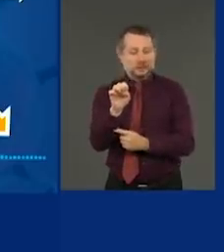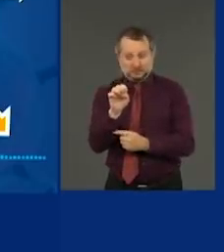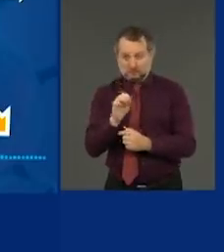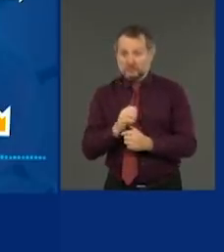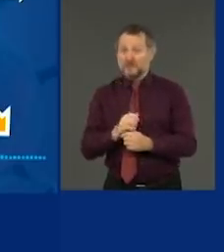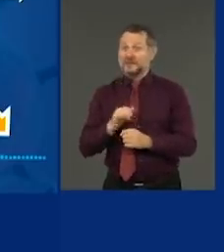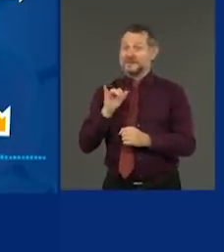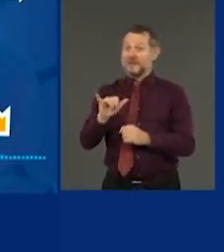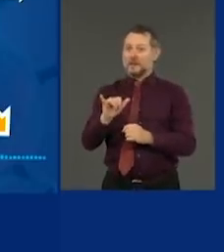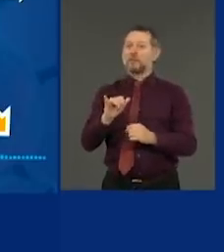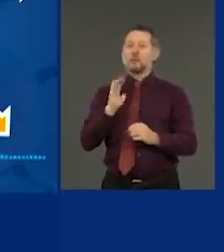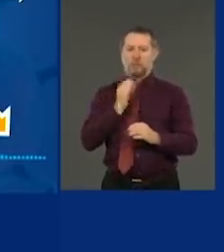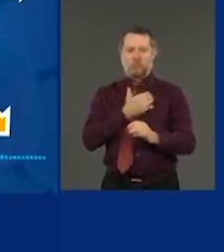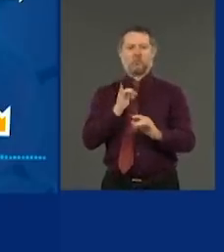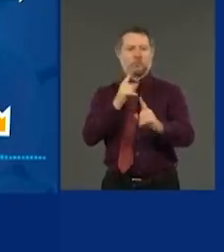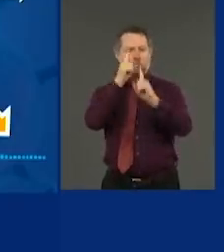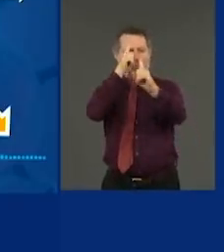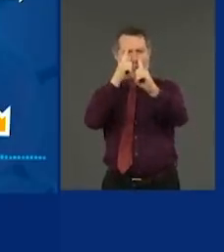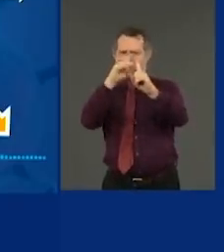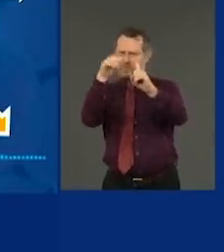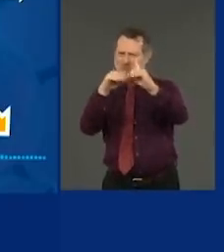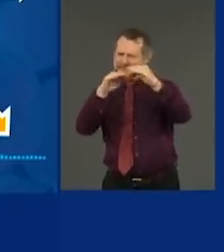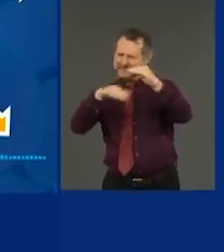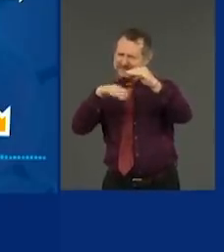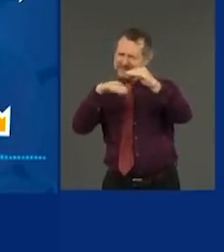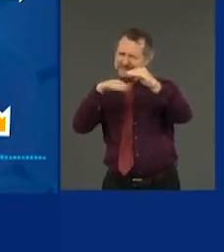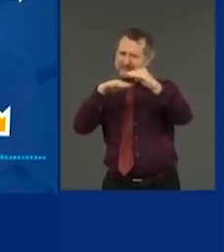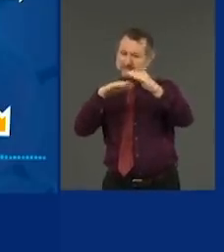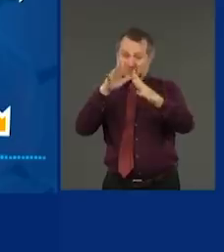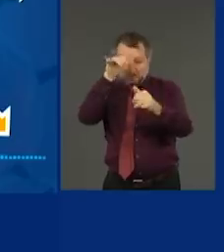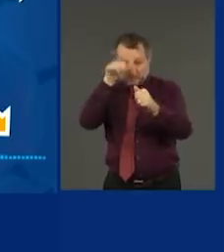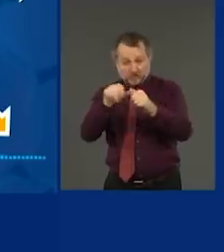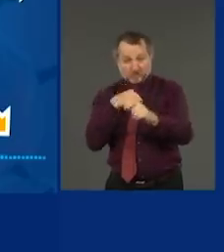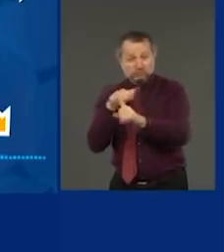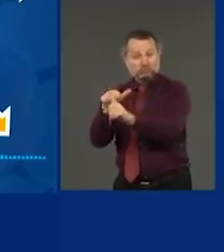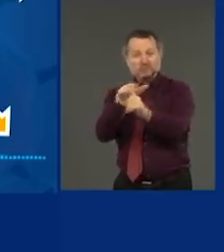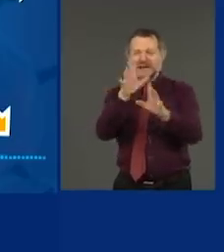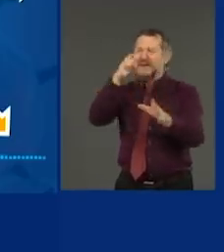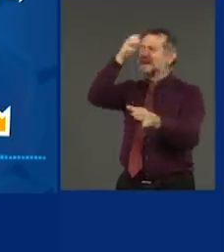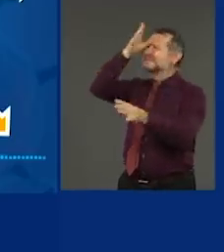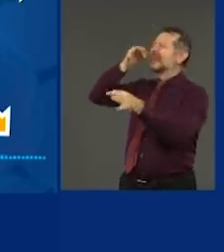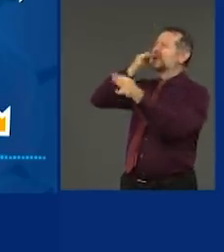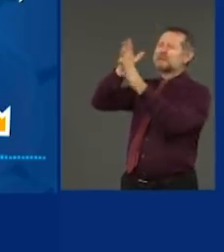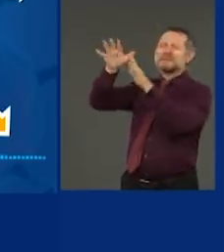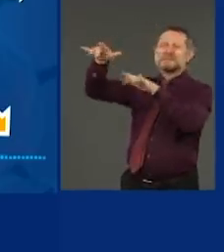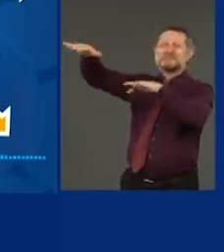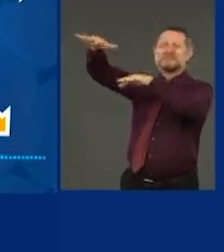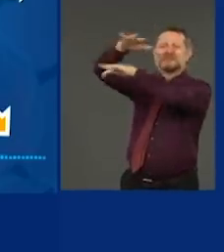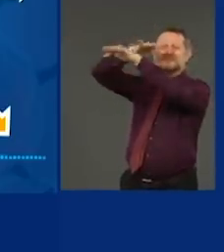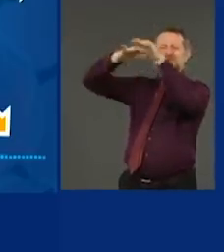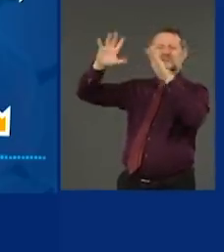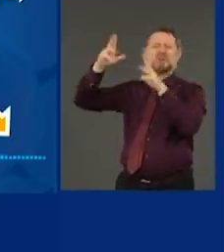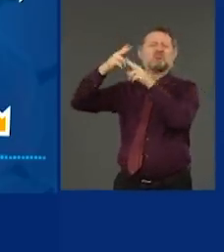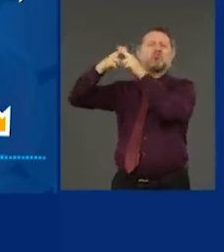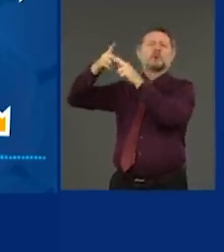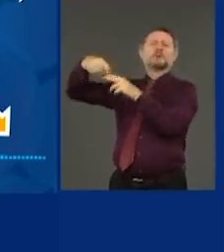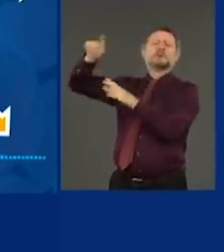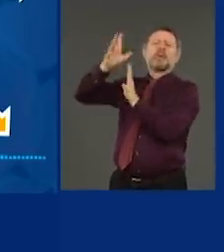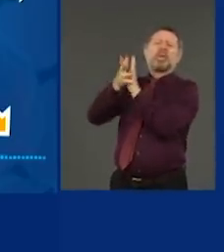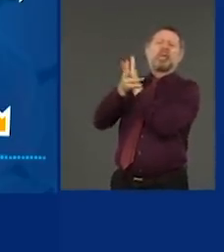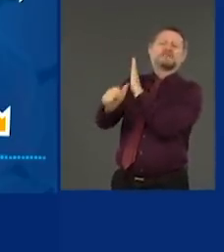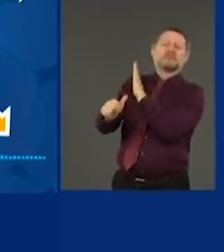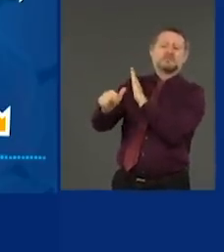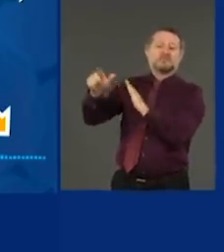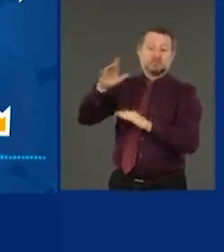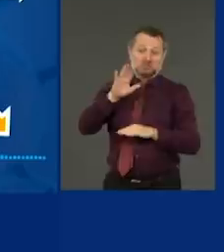be. Remember, we said, and we were told, the experts, quote unquote experts, that once we started reopening, the